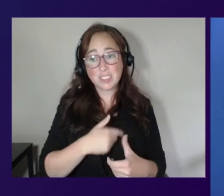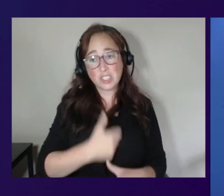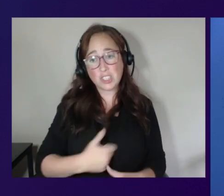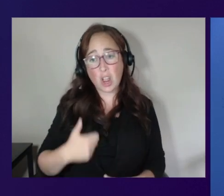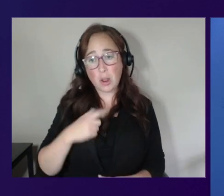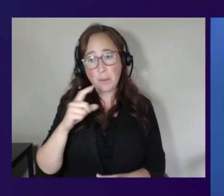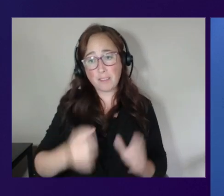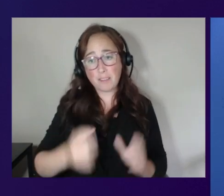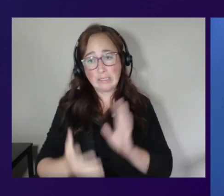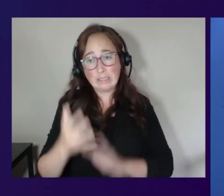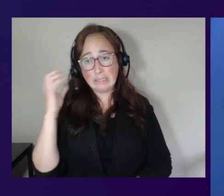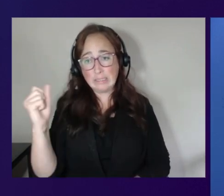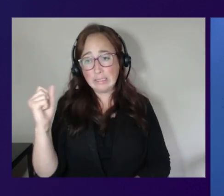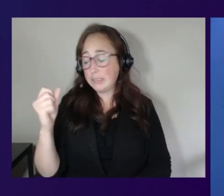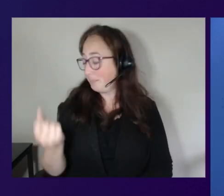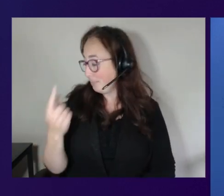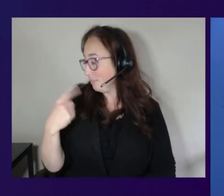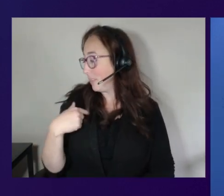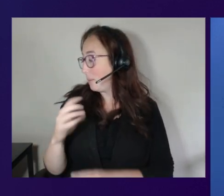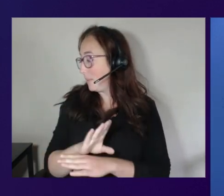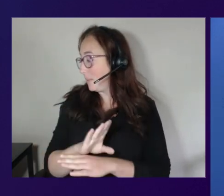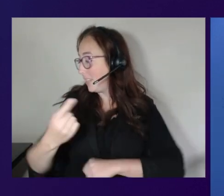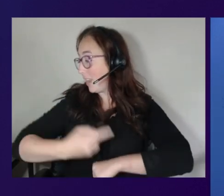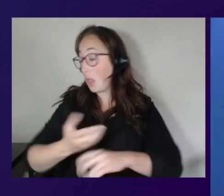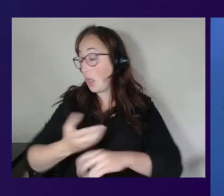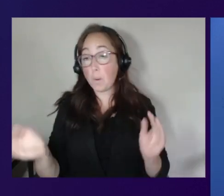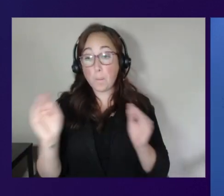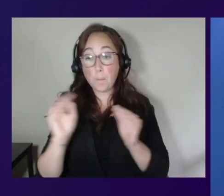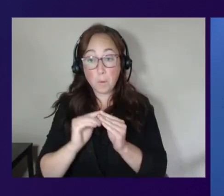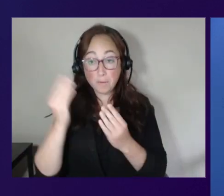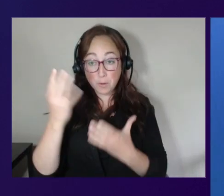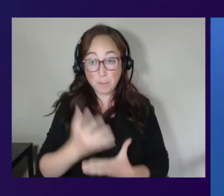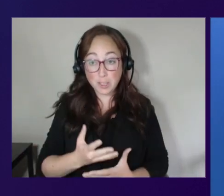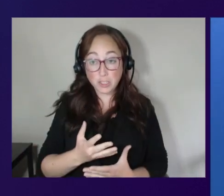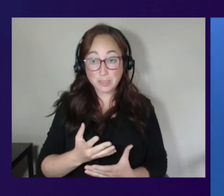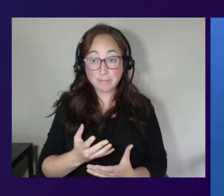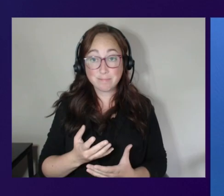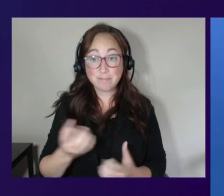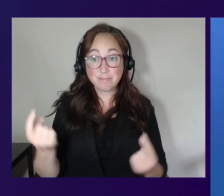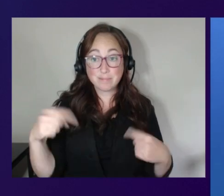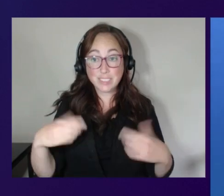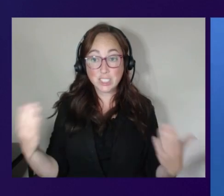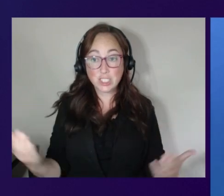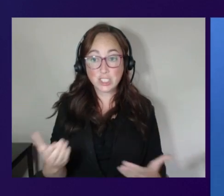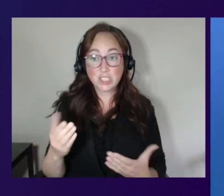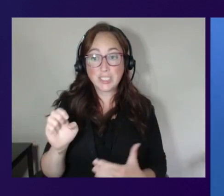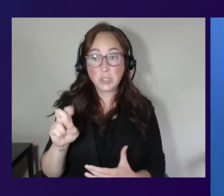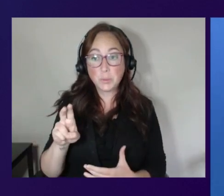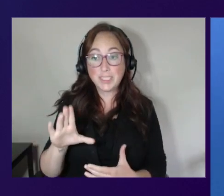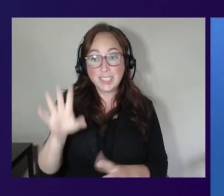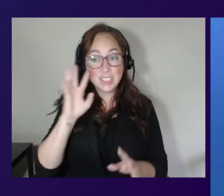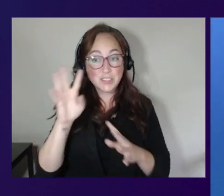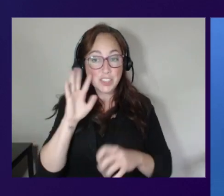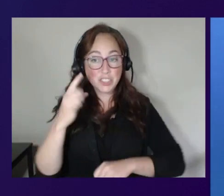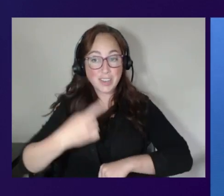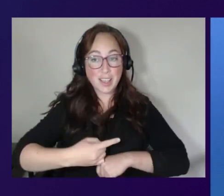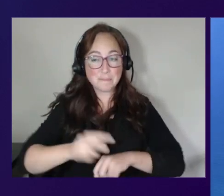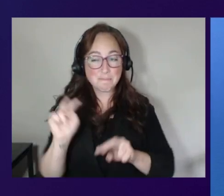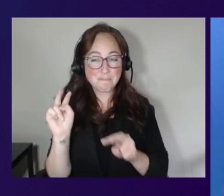get it. Busy day. Yeah, we got more content coming to you here at End User Computing Innovation Day. Stay tuned.